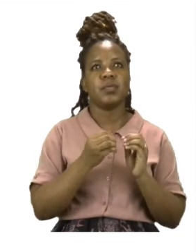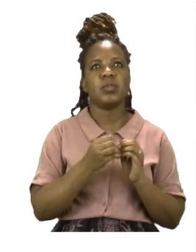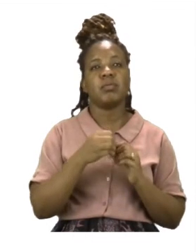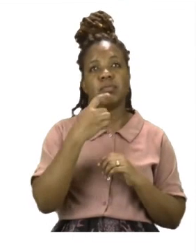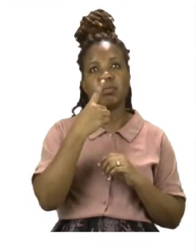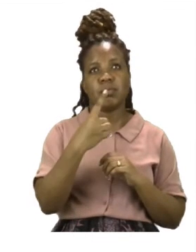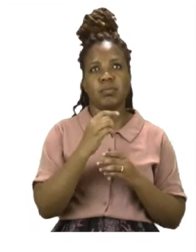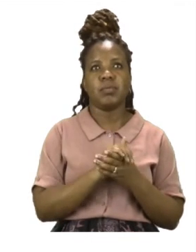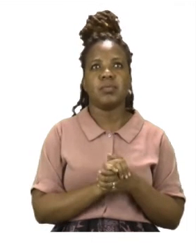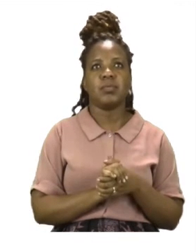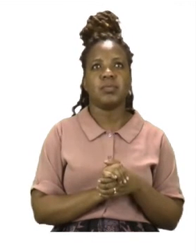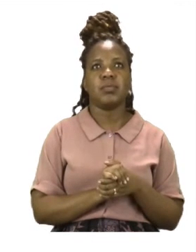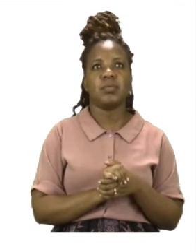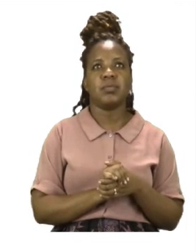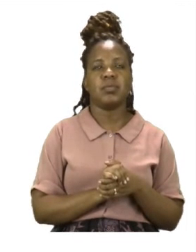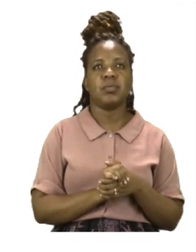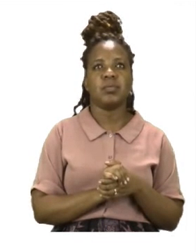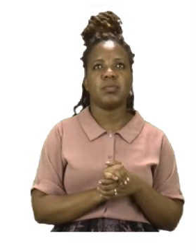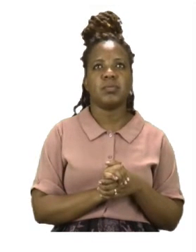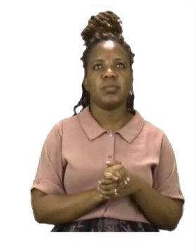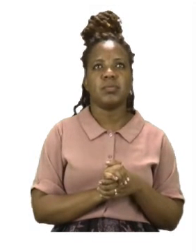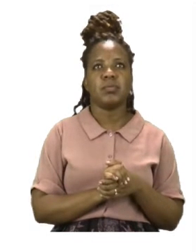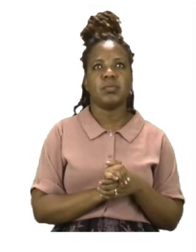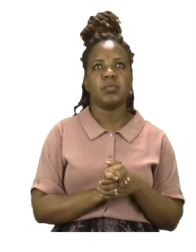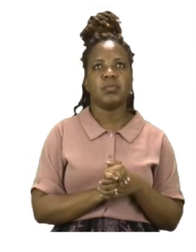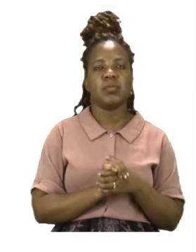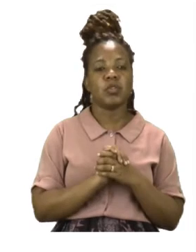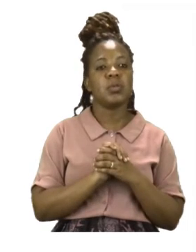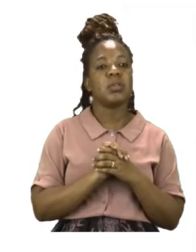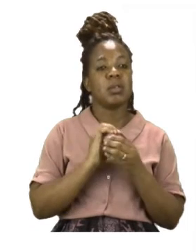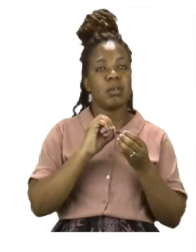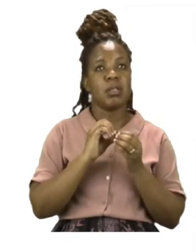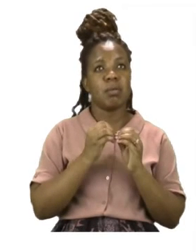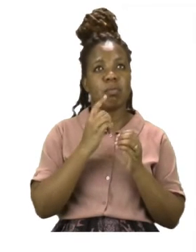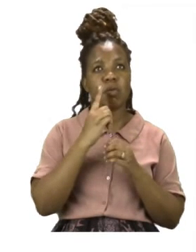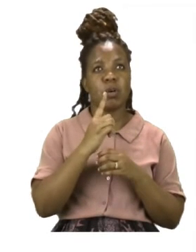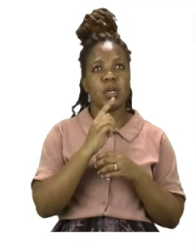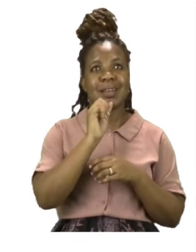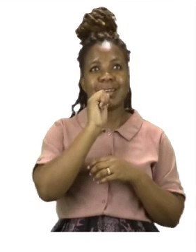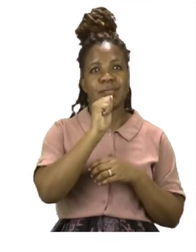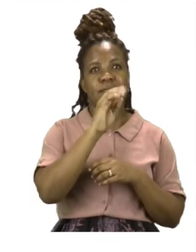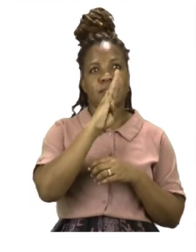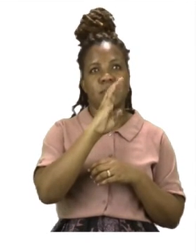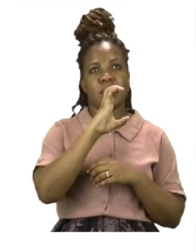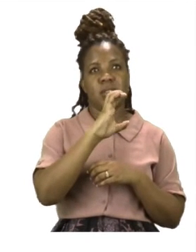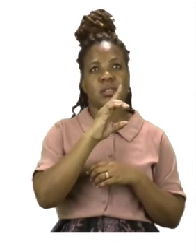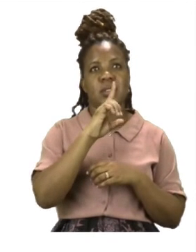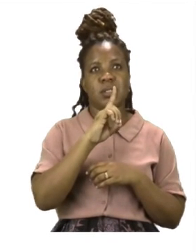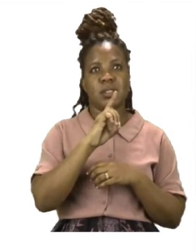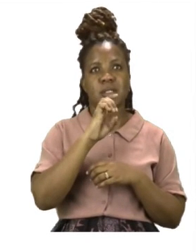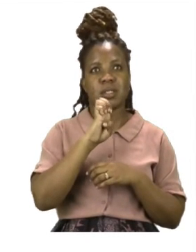1. Number 1 is telling us to circle the correct article, either